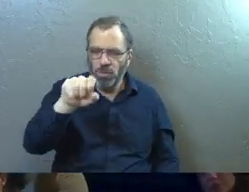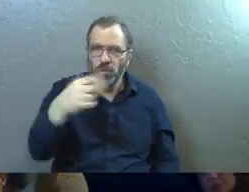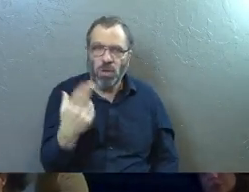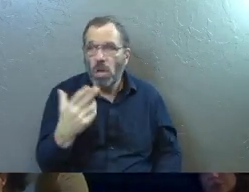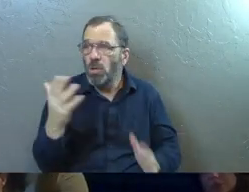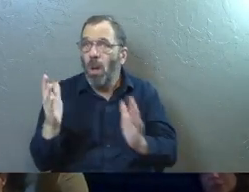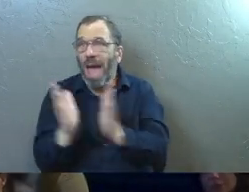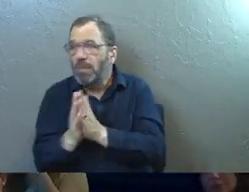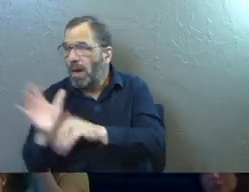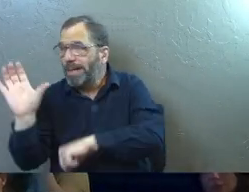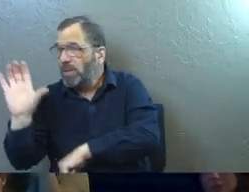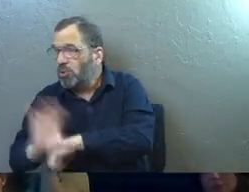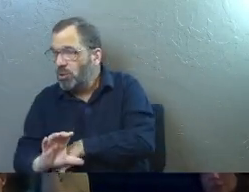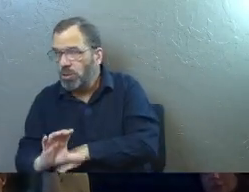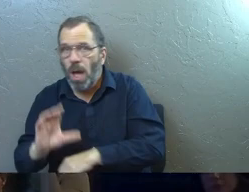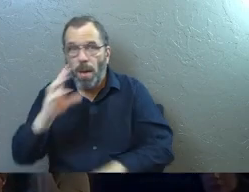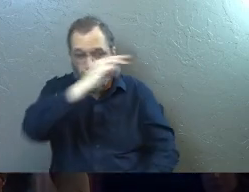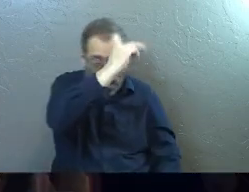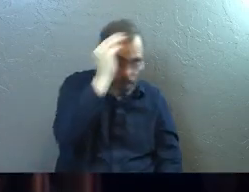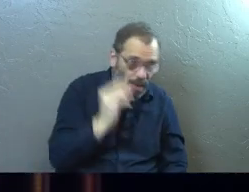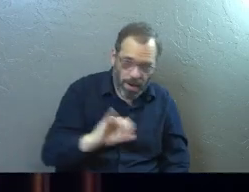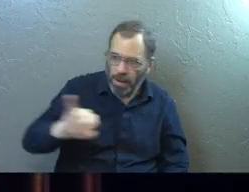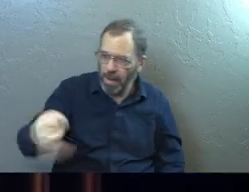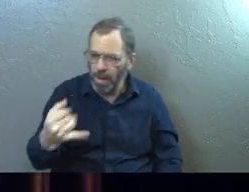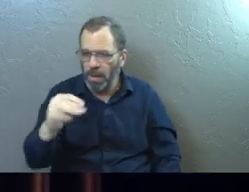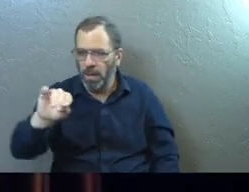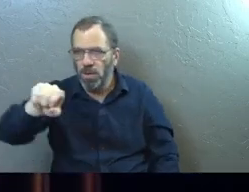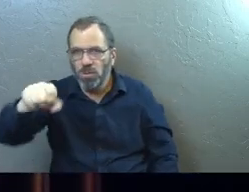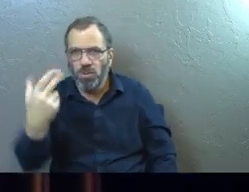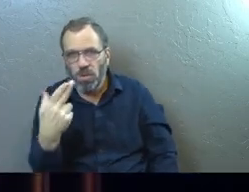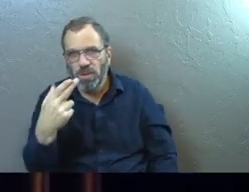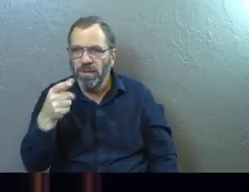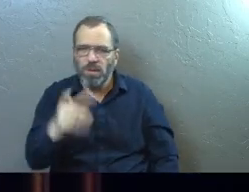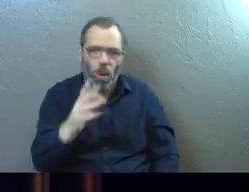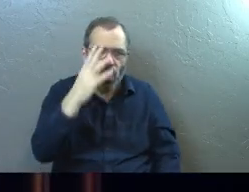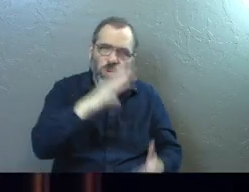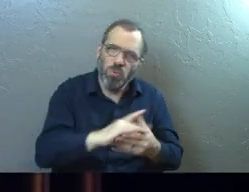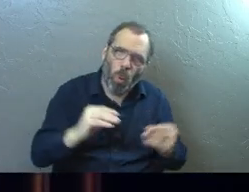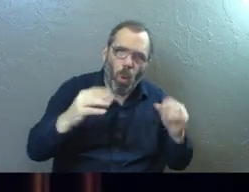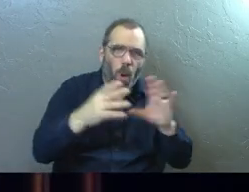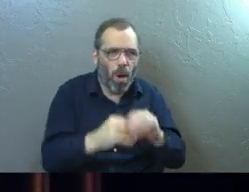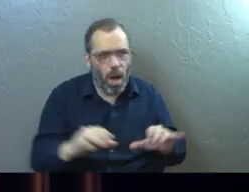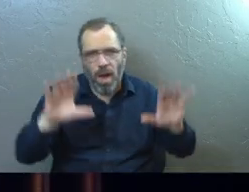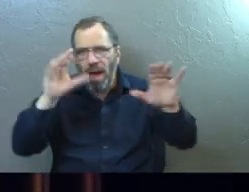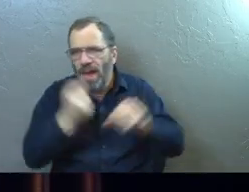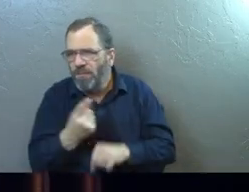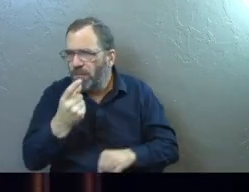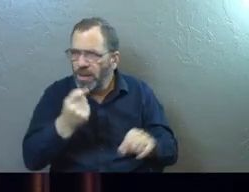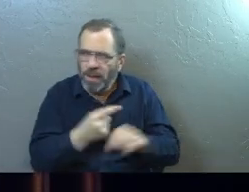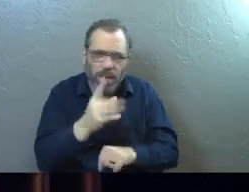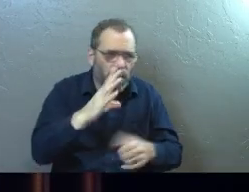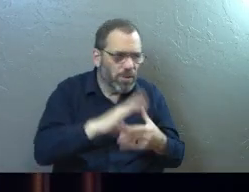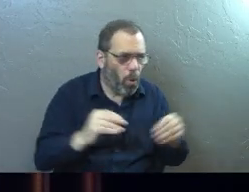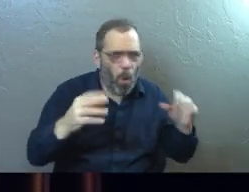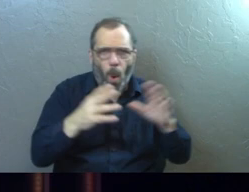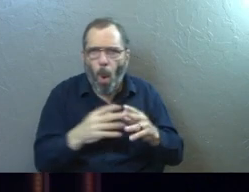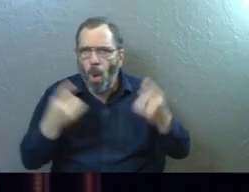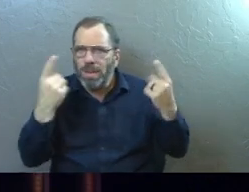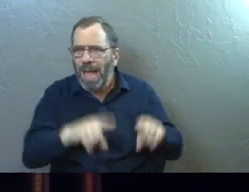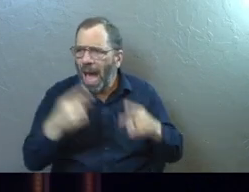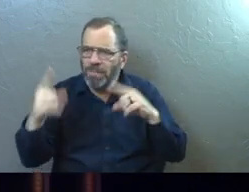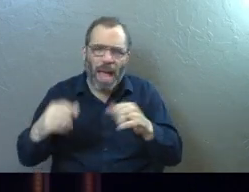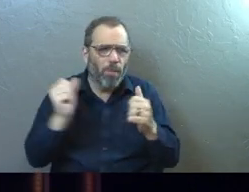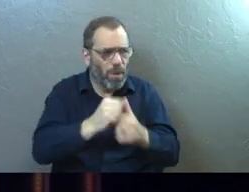any church person about Mary and Joseph, and we know all the different pieces of their story. We talk about it every single year, all the big moments